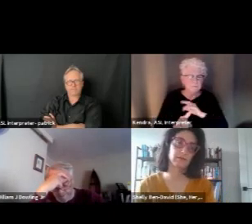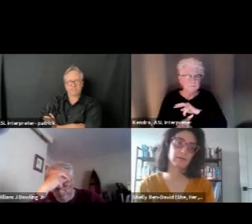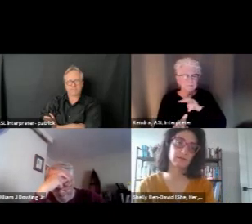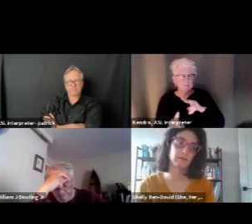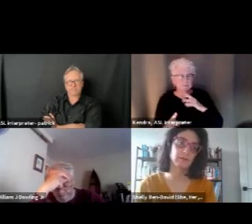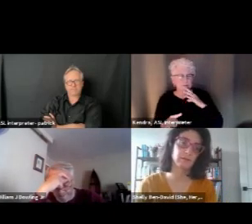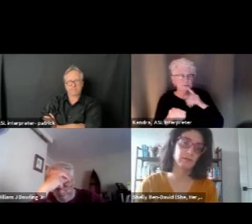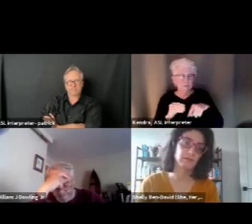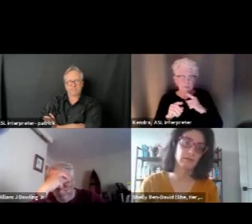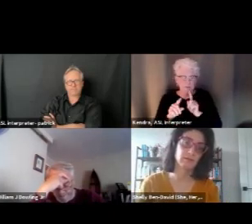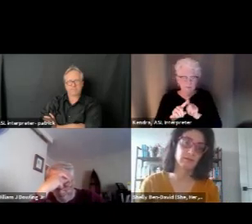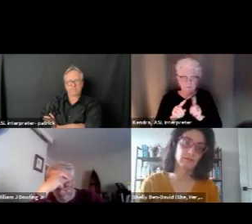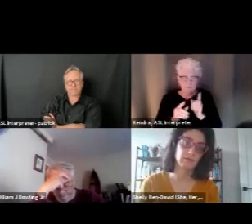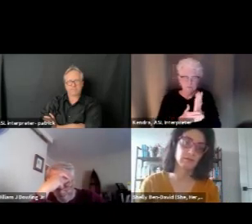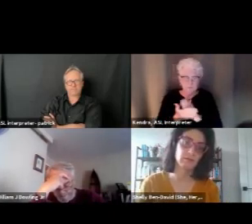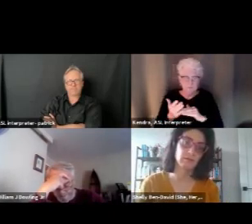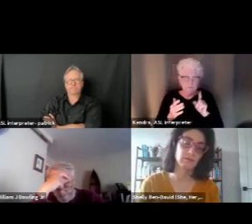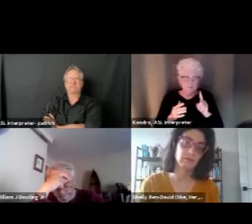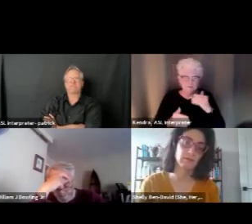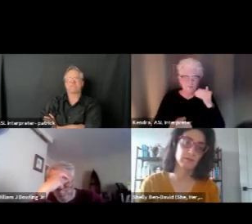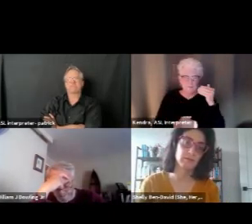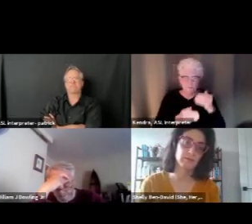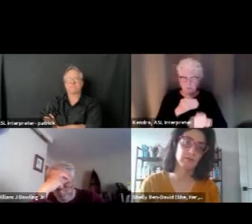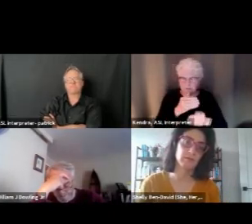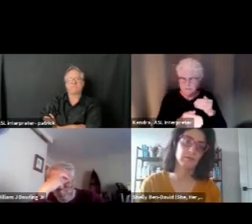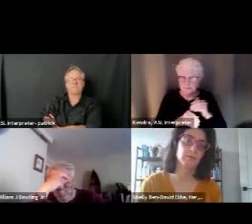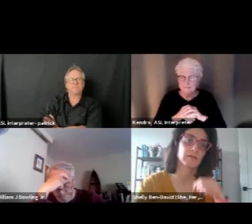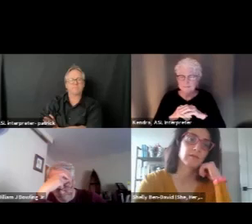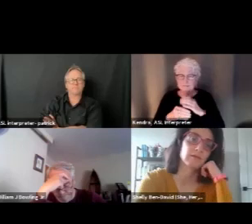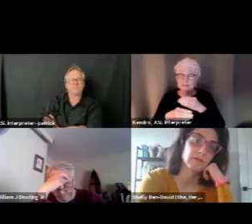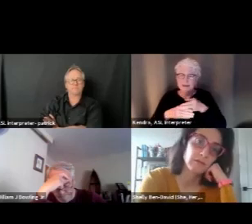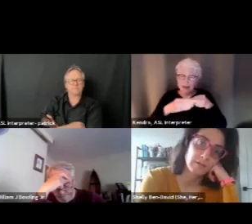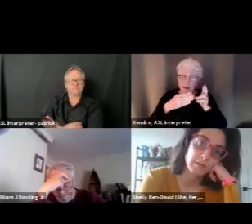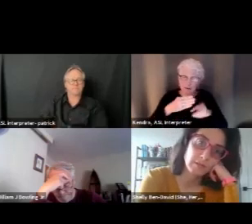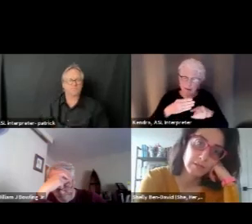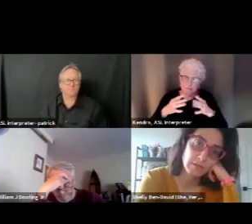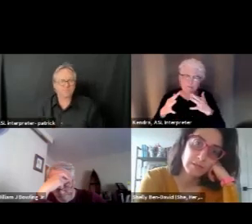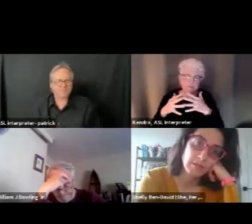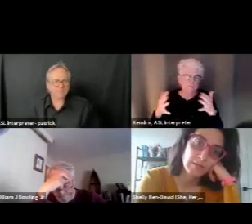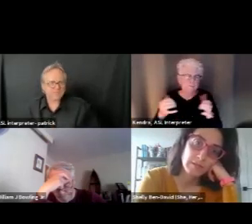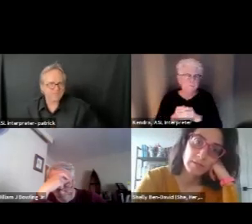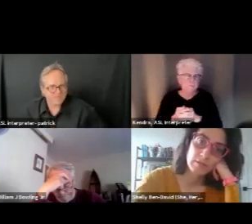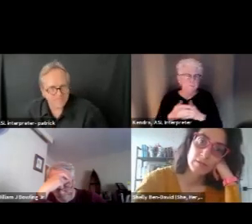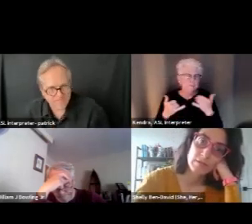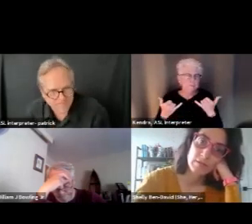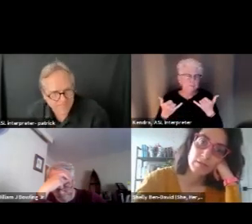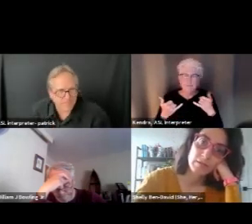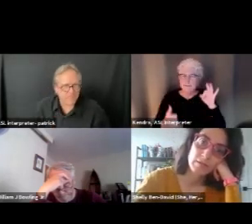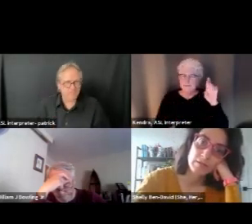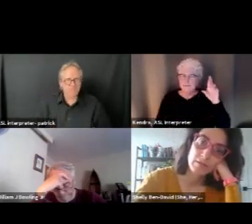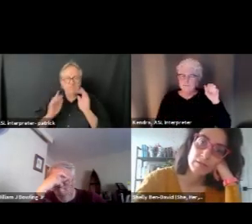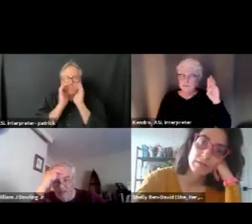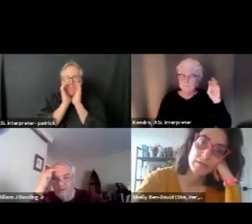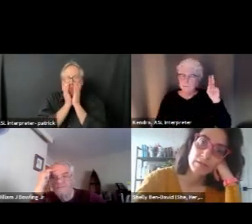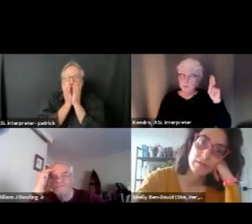outcomes. So this is the Stages of Recovery instrument. So this is a framework that I think was used to